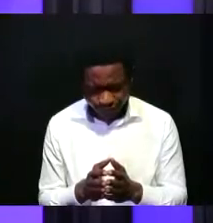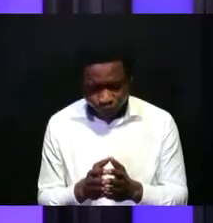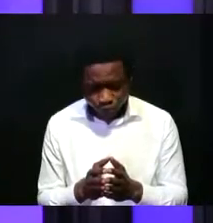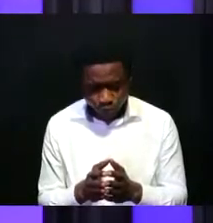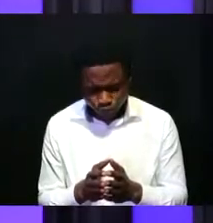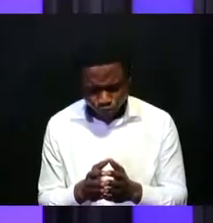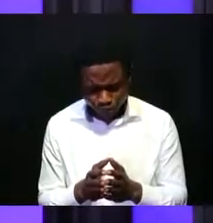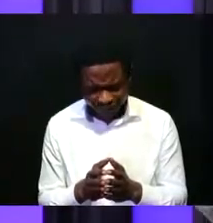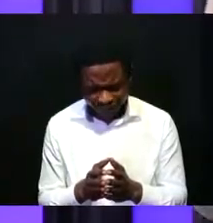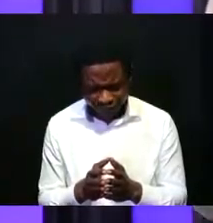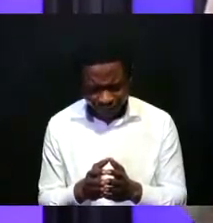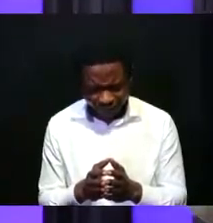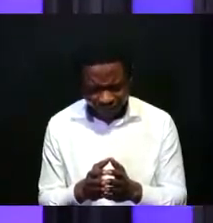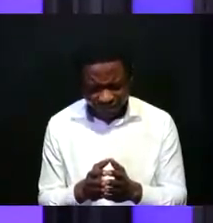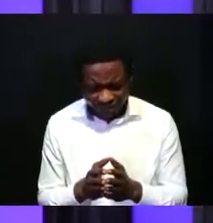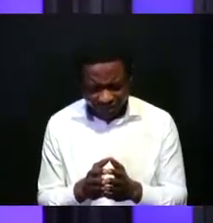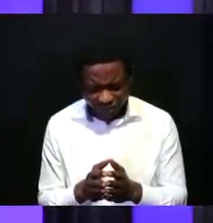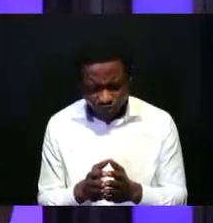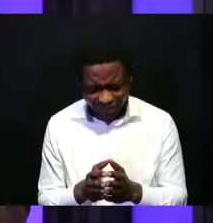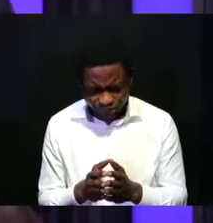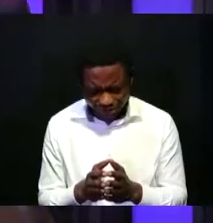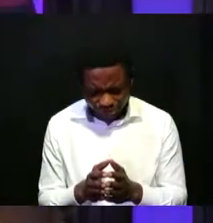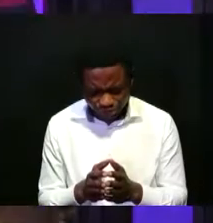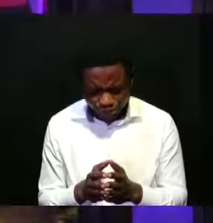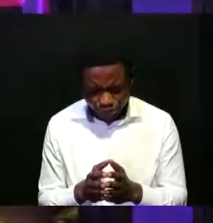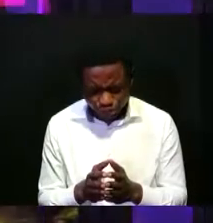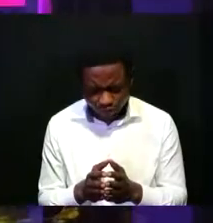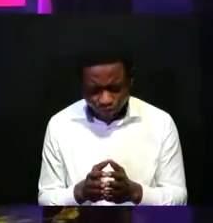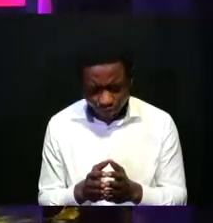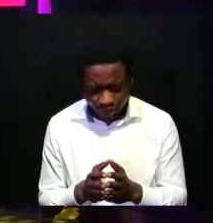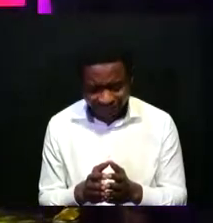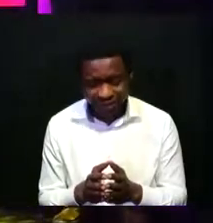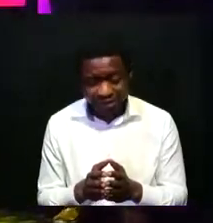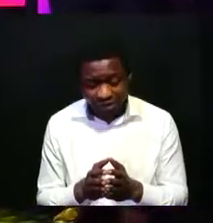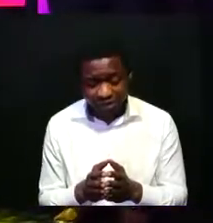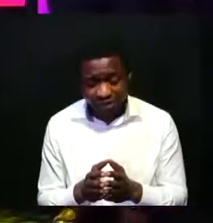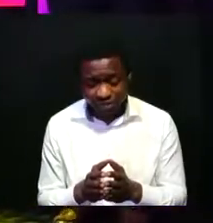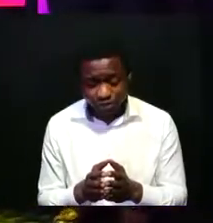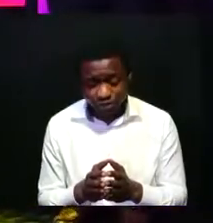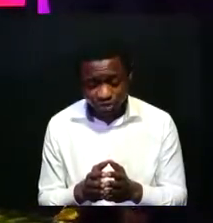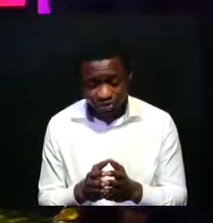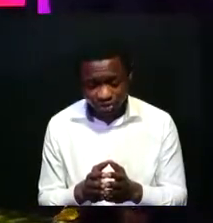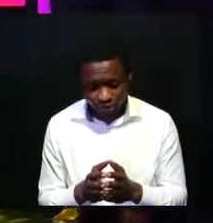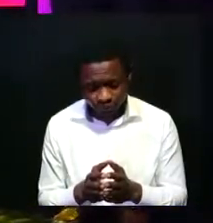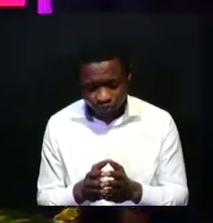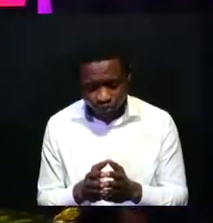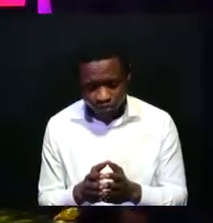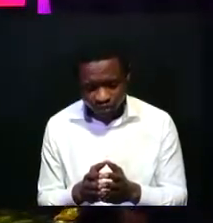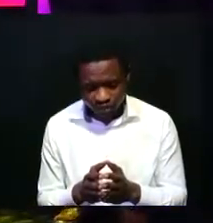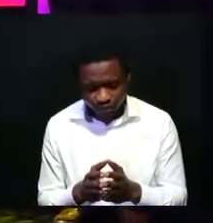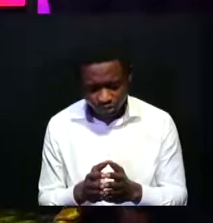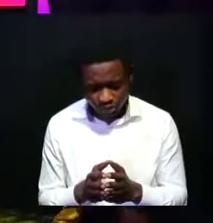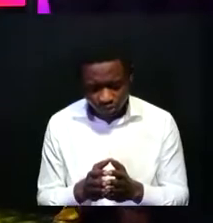various homes, O Lord. The grace to gather together our household and bring everybody on board, O